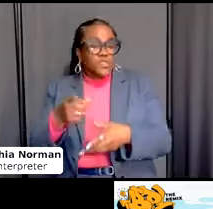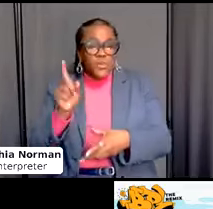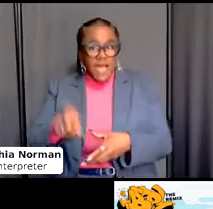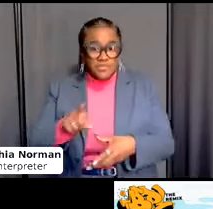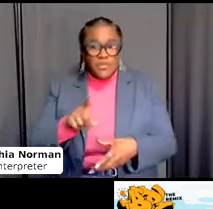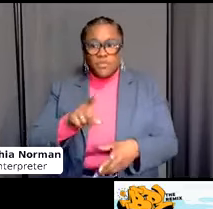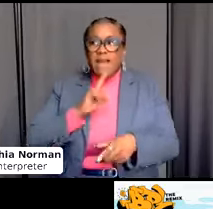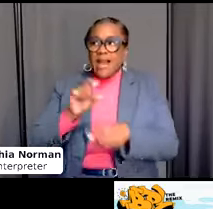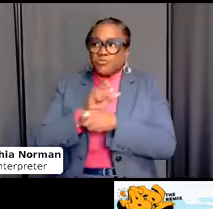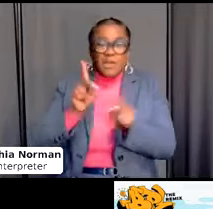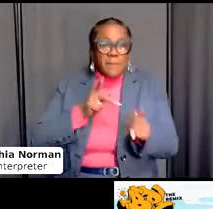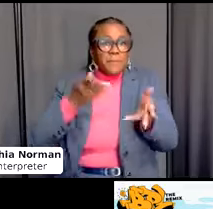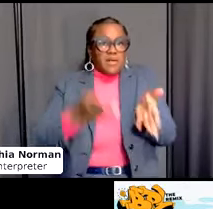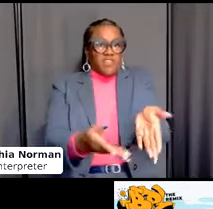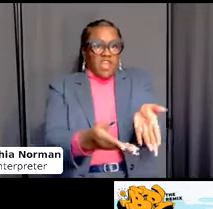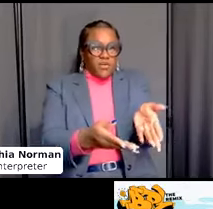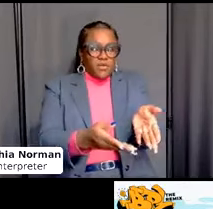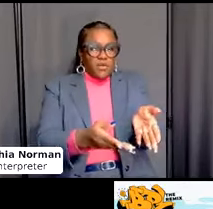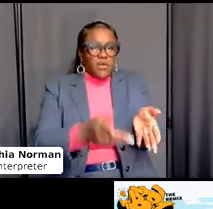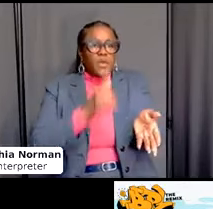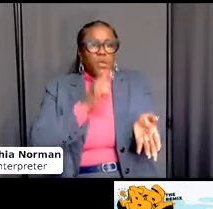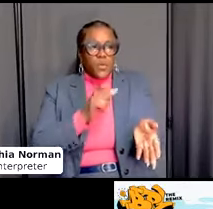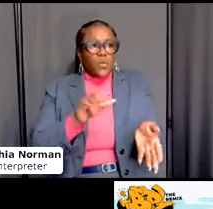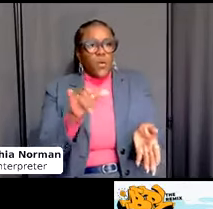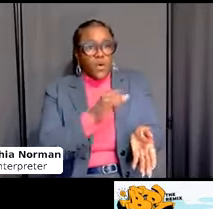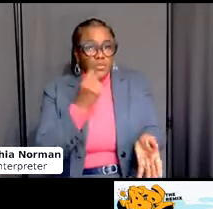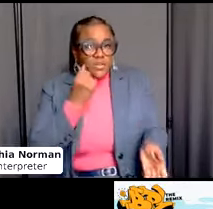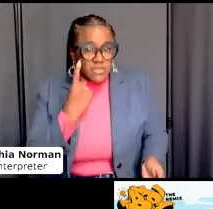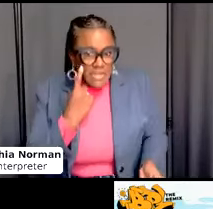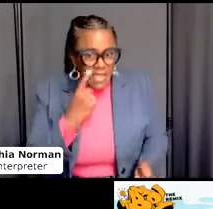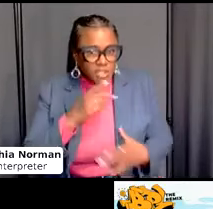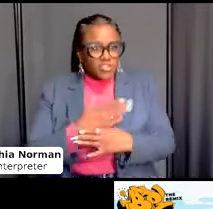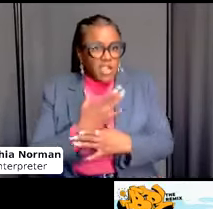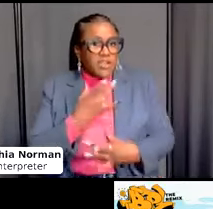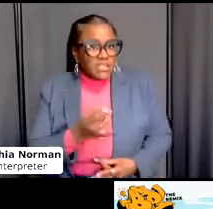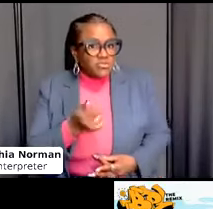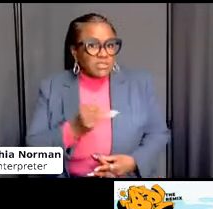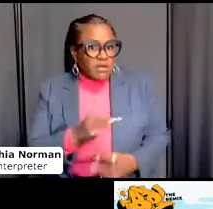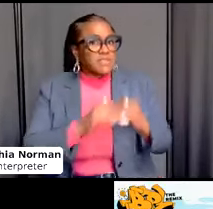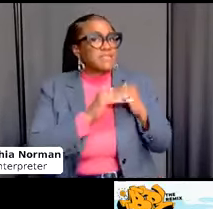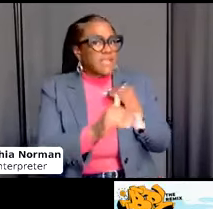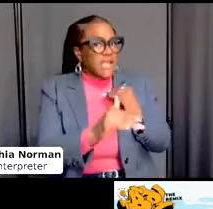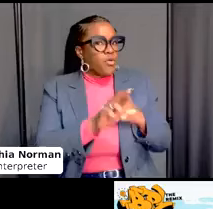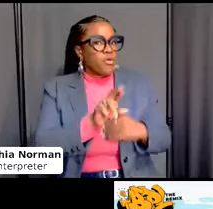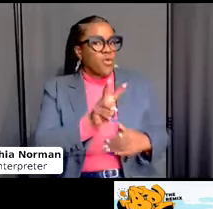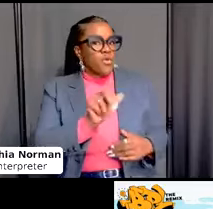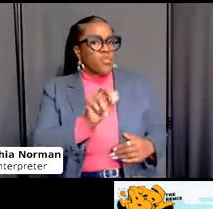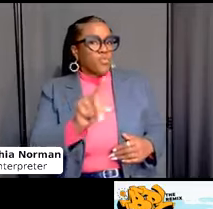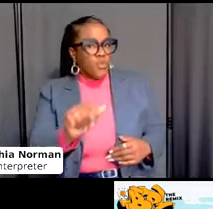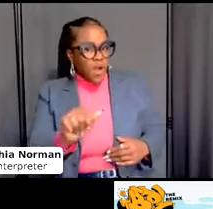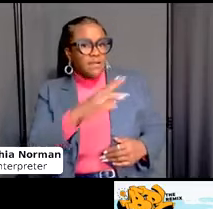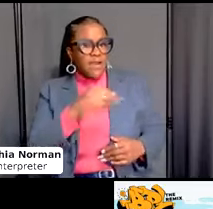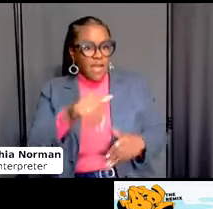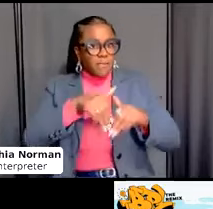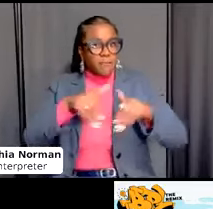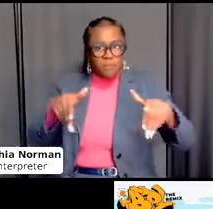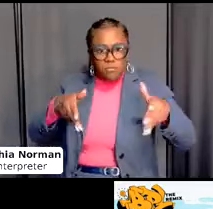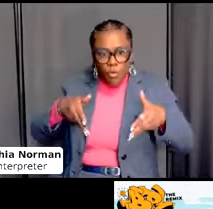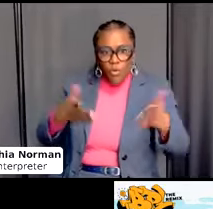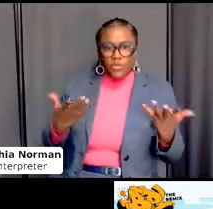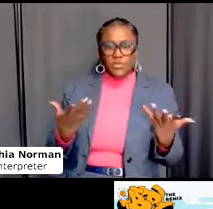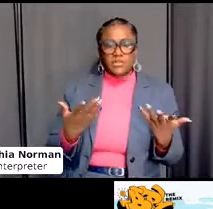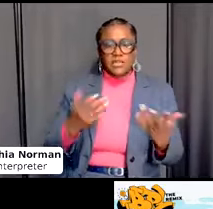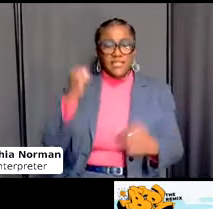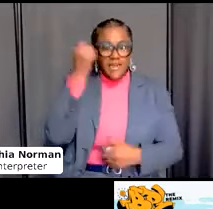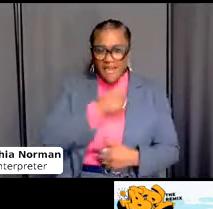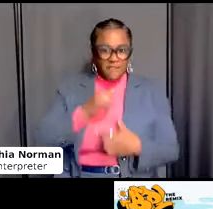have people on the ground who have also understand and share the interest of a stable Rwanda and stable borders and even an